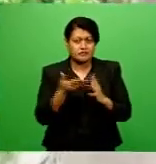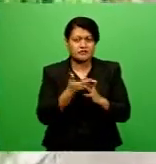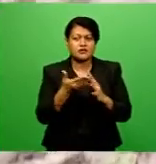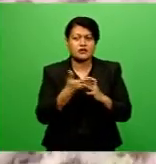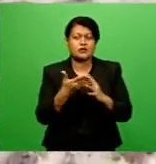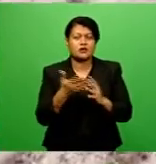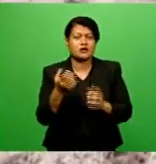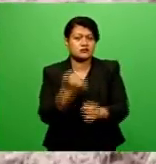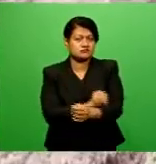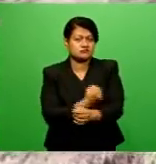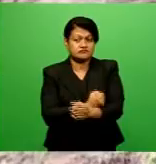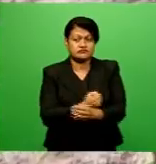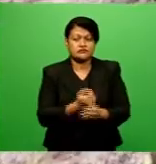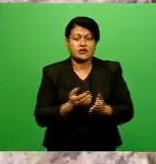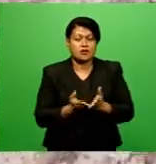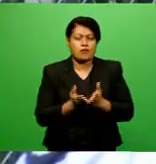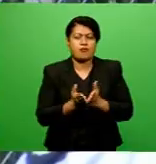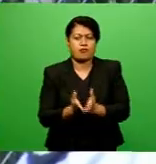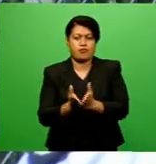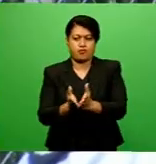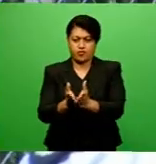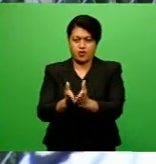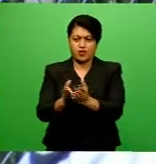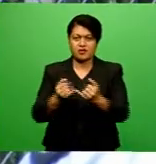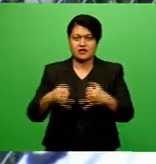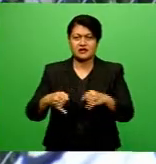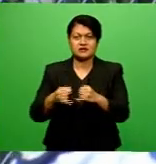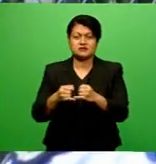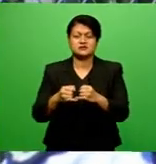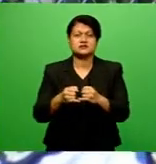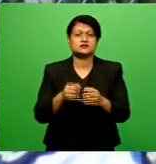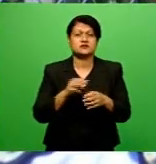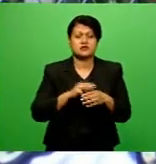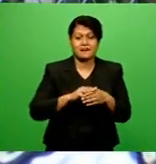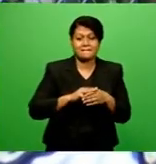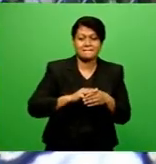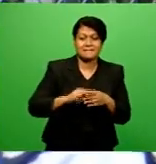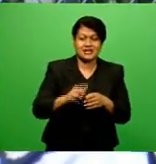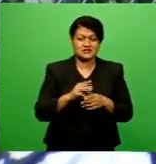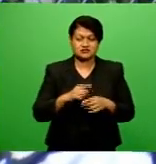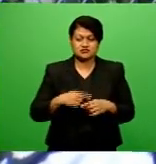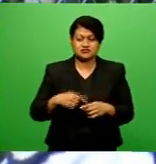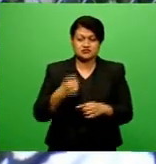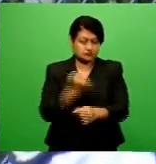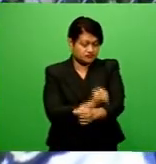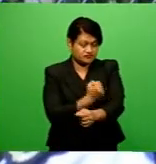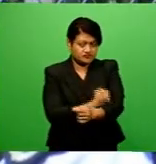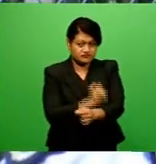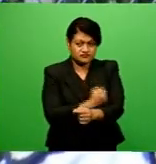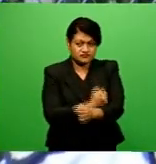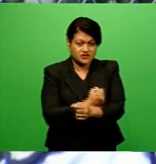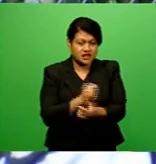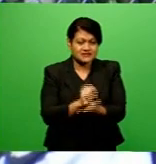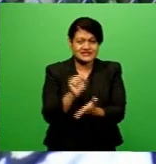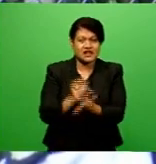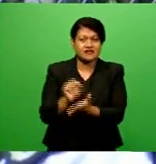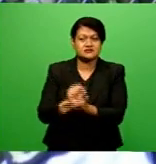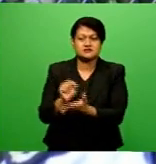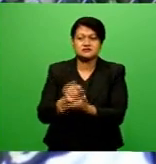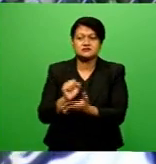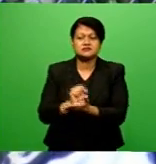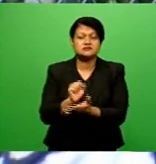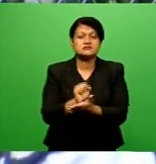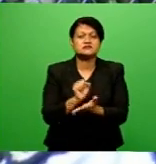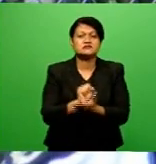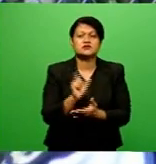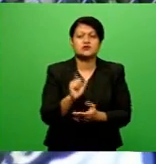on inter-island vessels. So the message to the drug peddlers, drug pushers, that we'll continue on